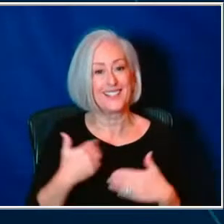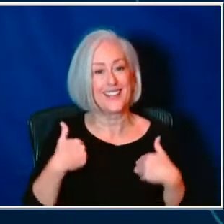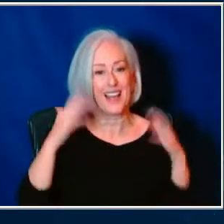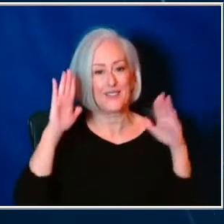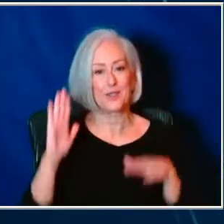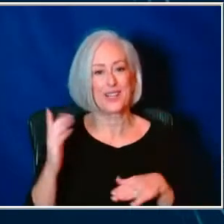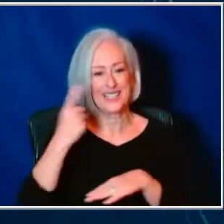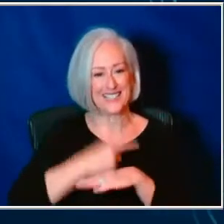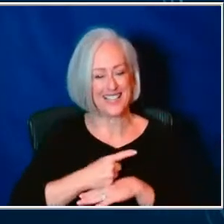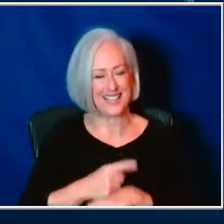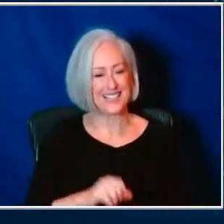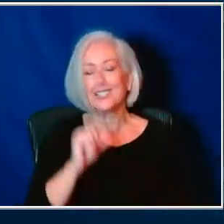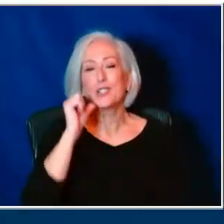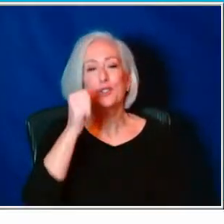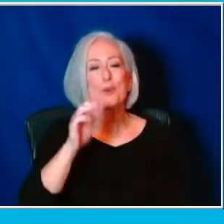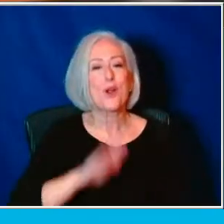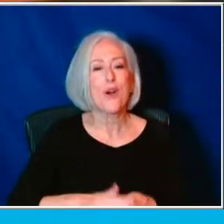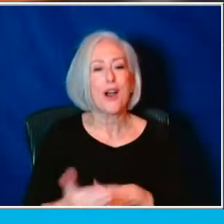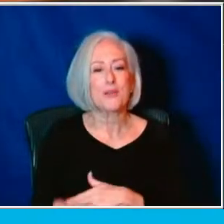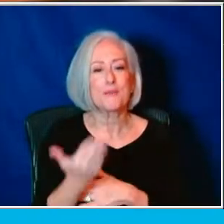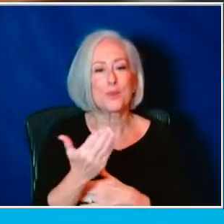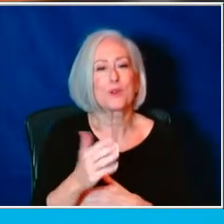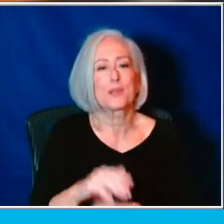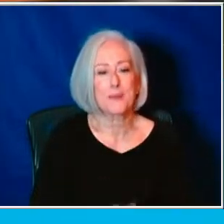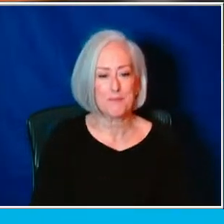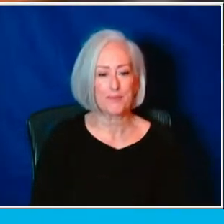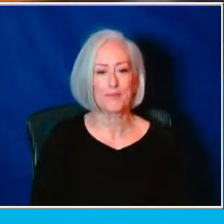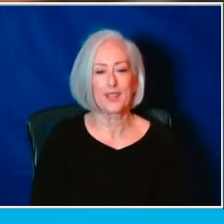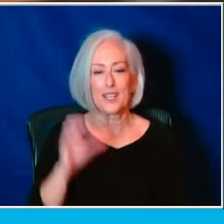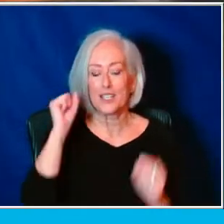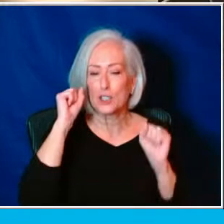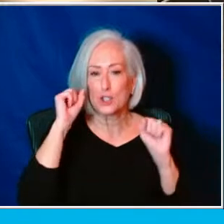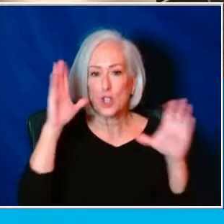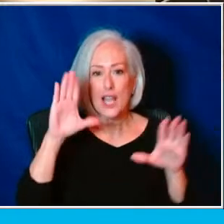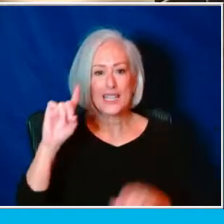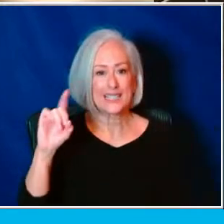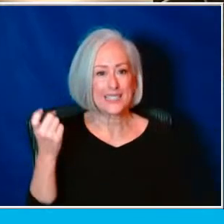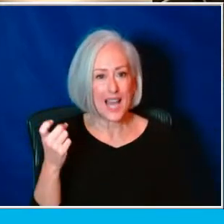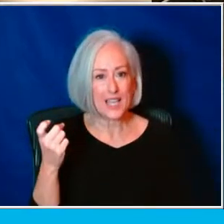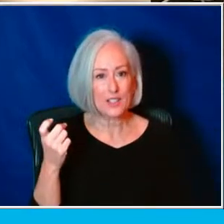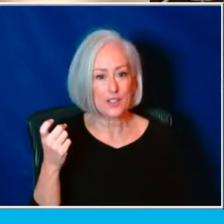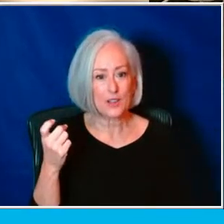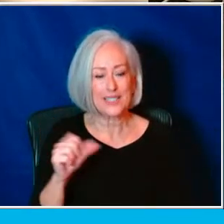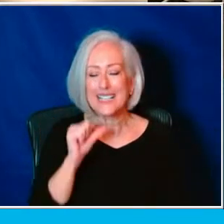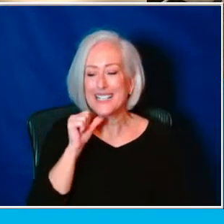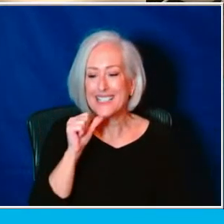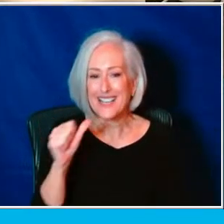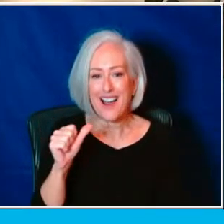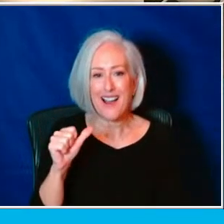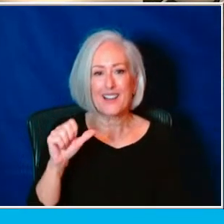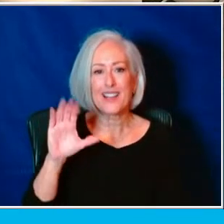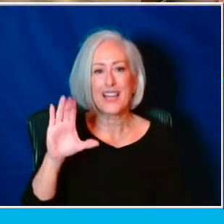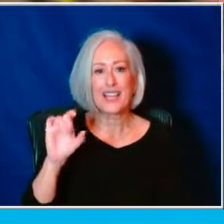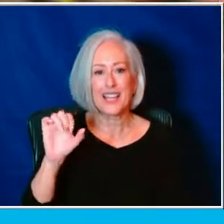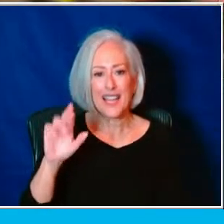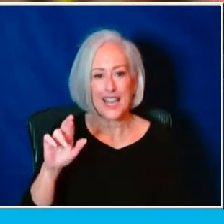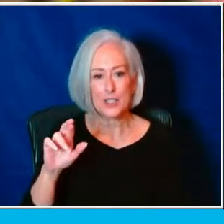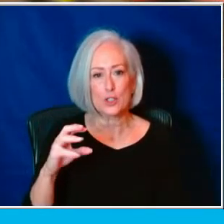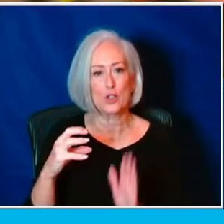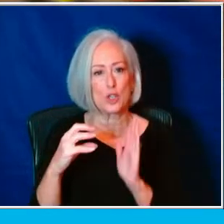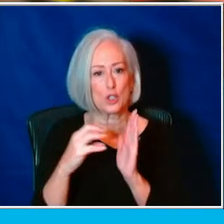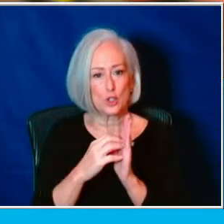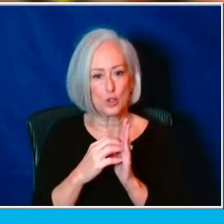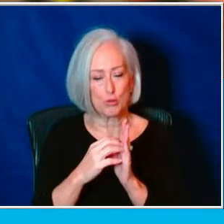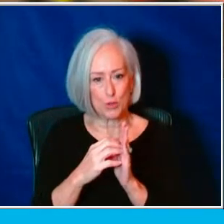up tomorrow on the Morning Medical Update. It was a shocking diagnosis. Non-cancerous tumors threatening 23-year-old